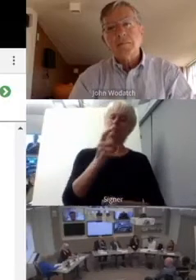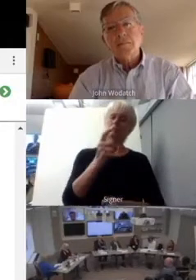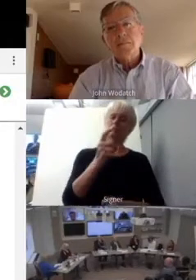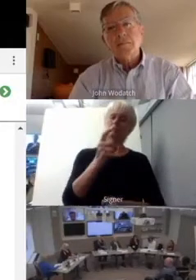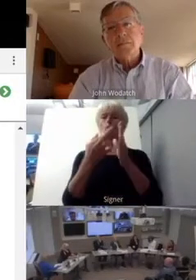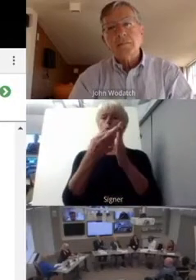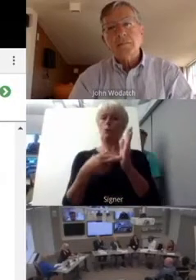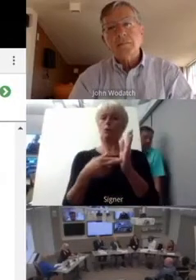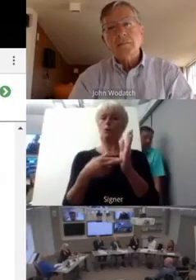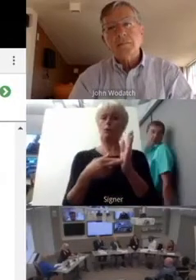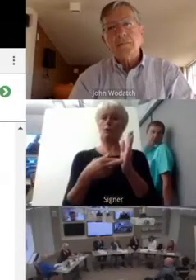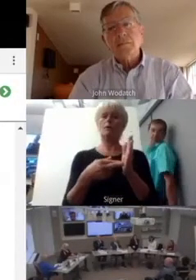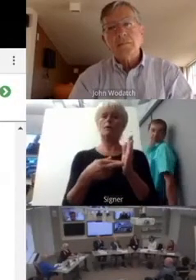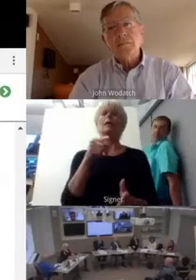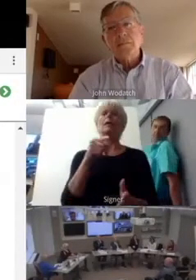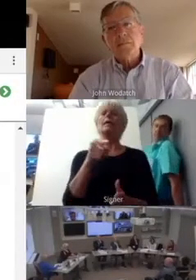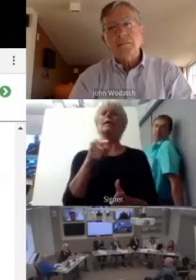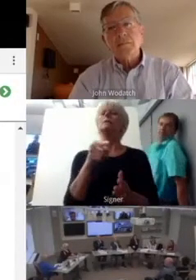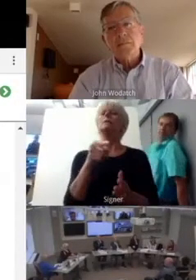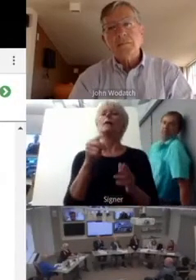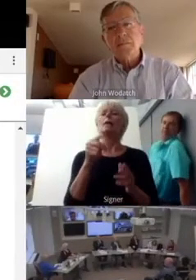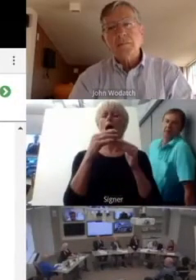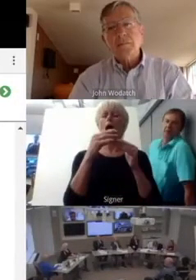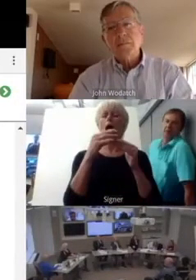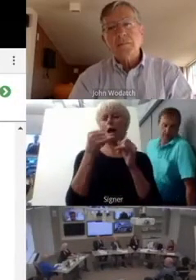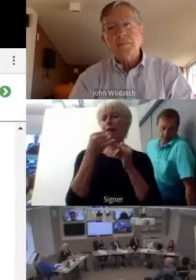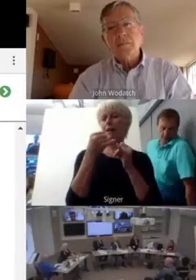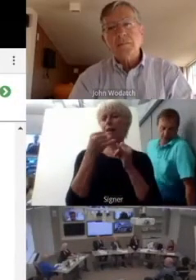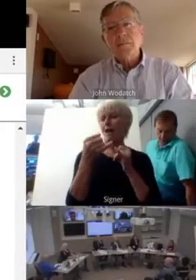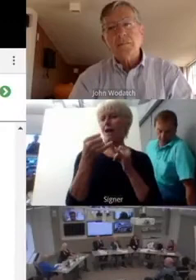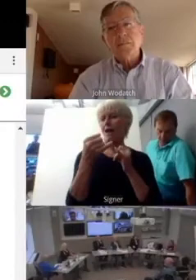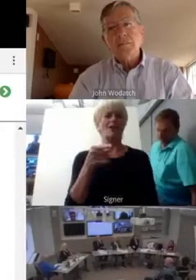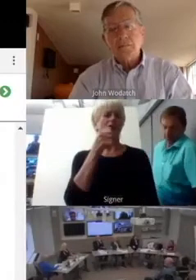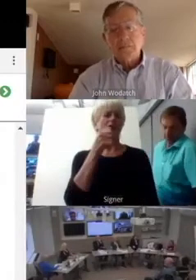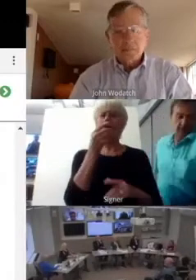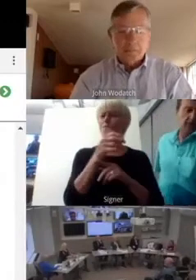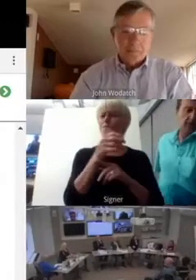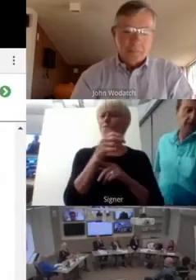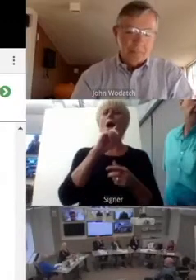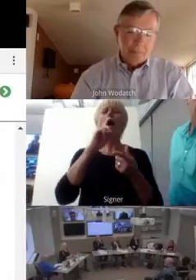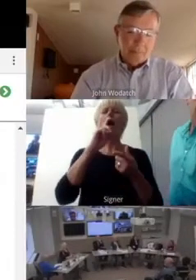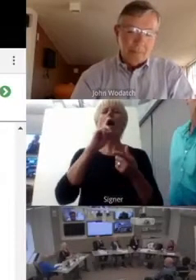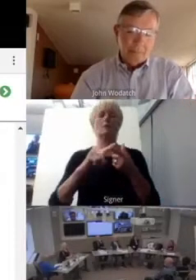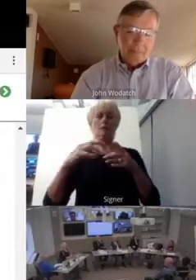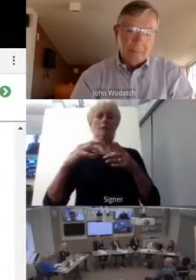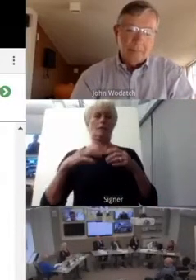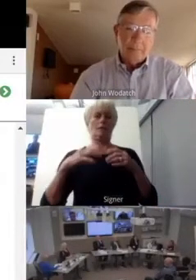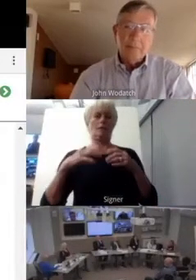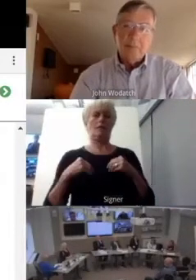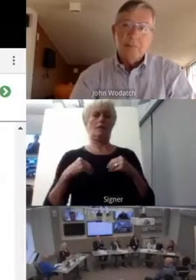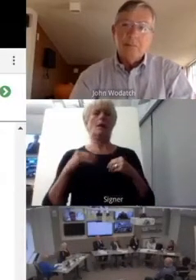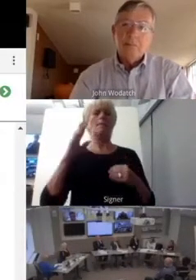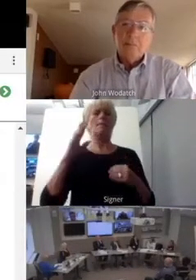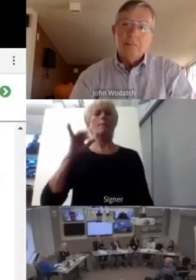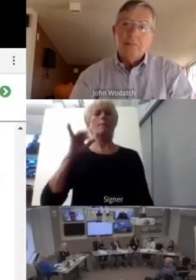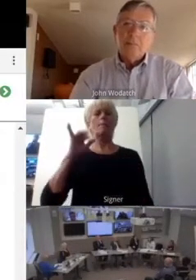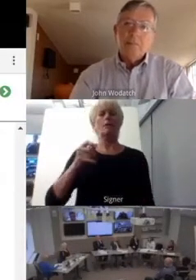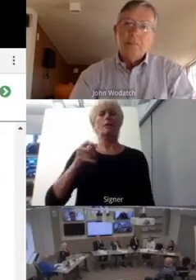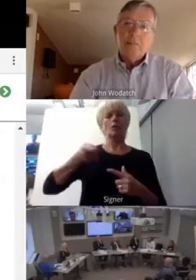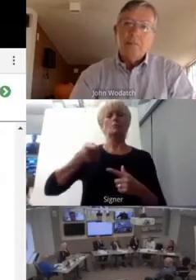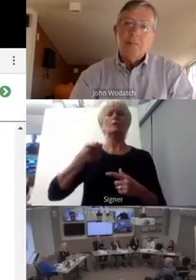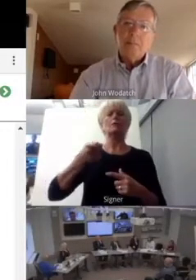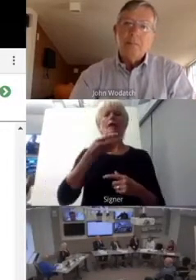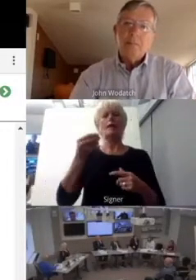It's not enforceable until it's adopted by the Department of Justice and the Department of Transportation. Once